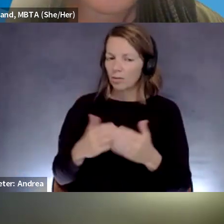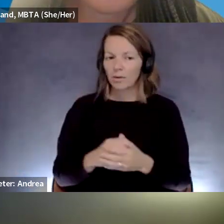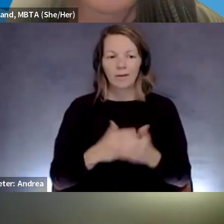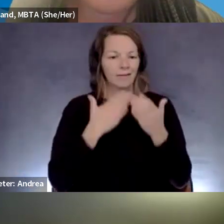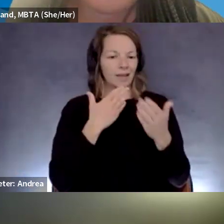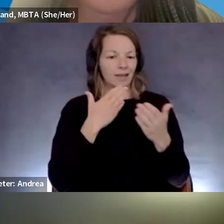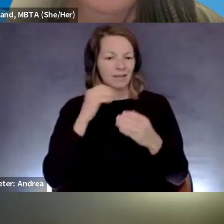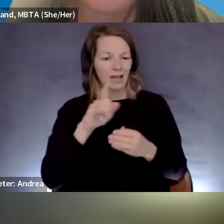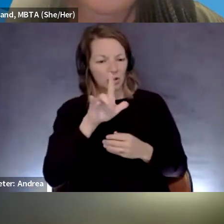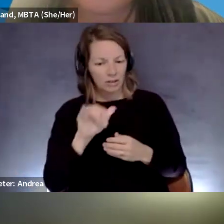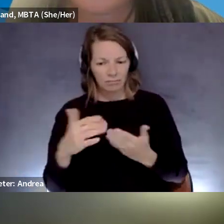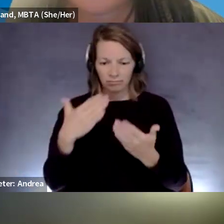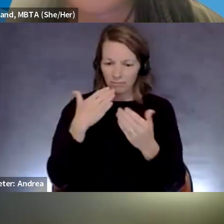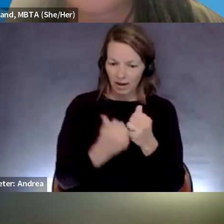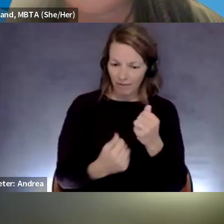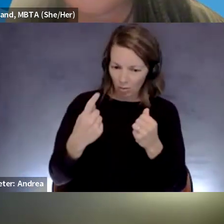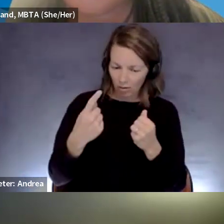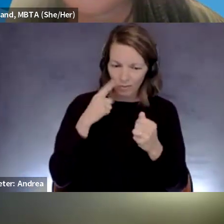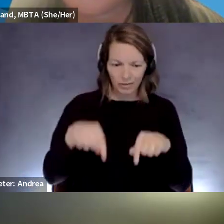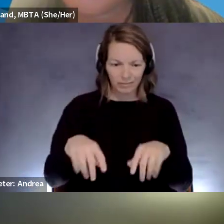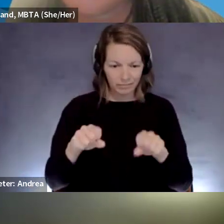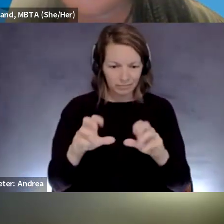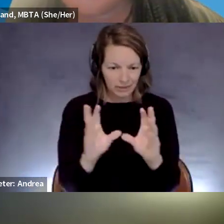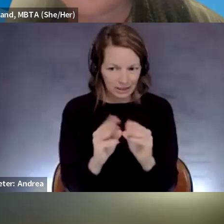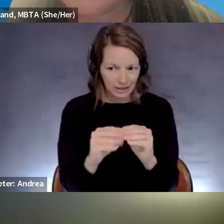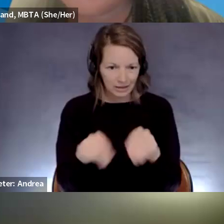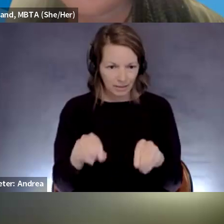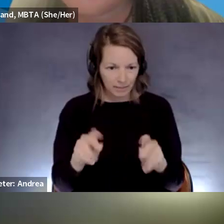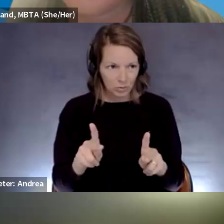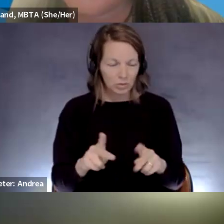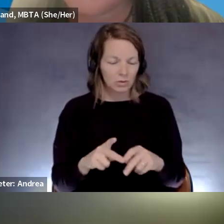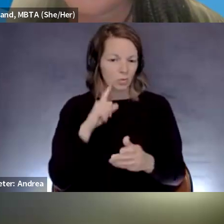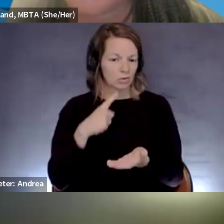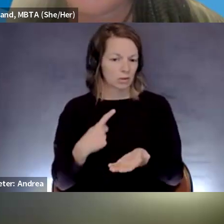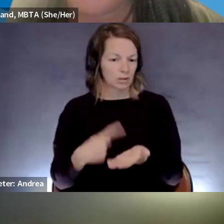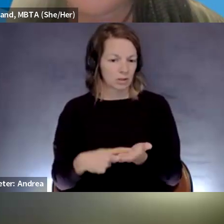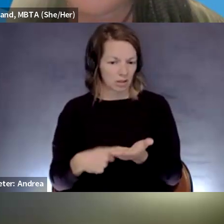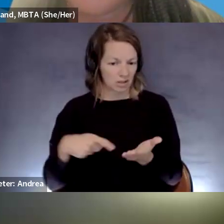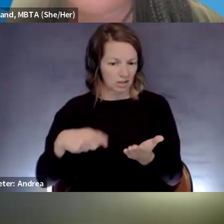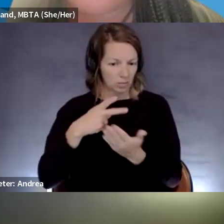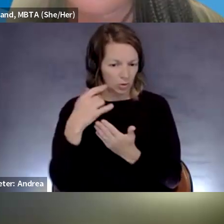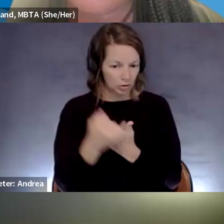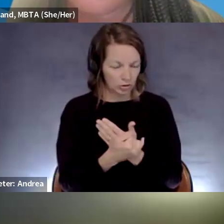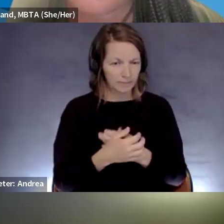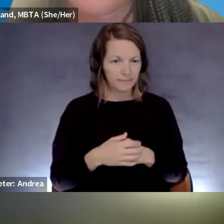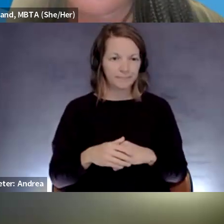thanks, Ashley. And thank you everyone for this meeting and this opportunity to discuss this project.